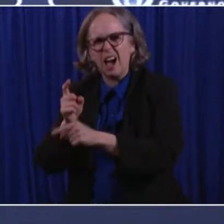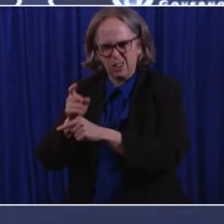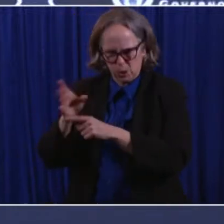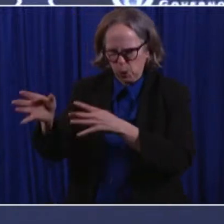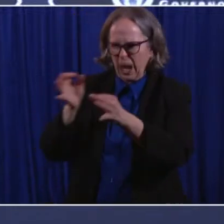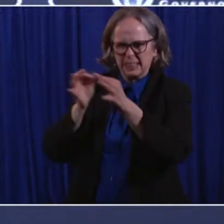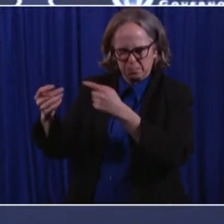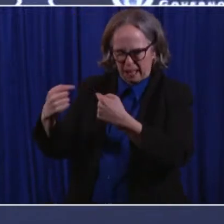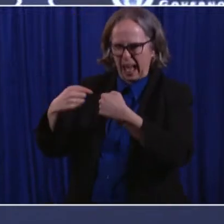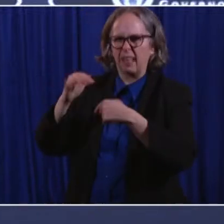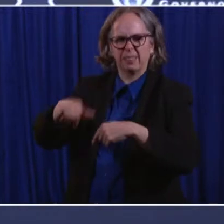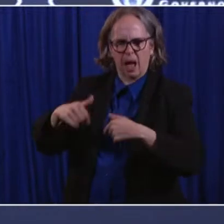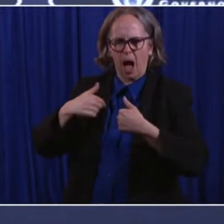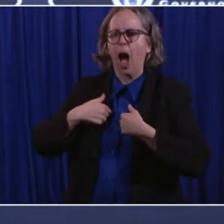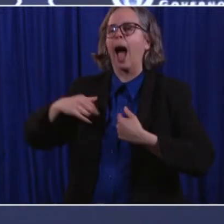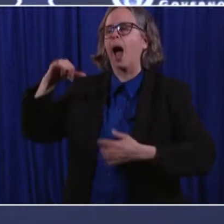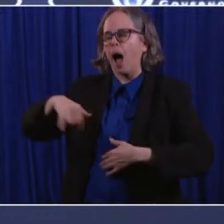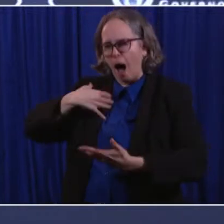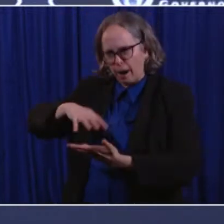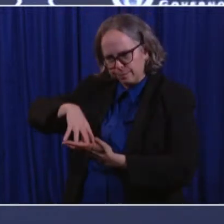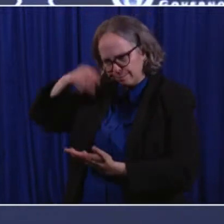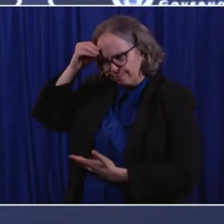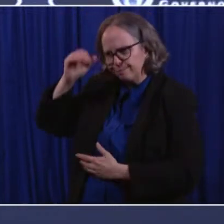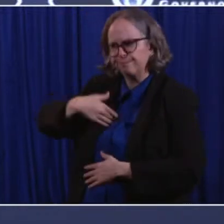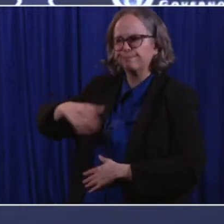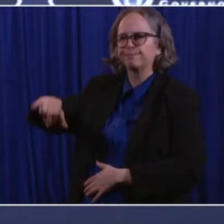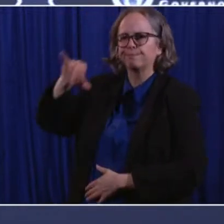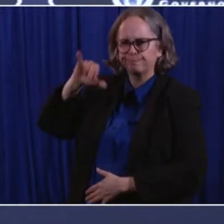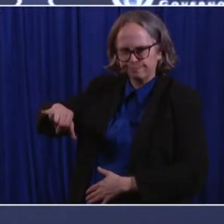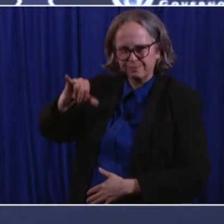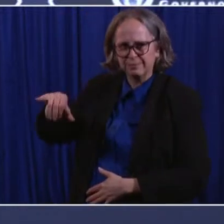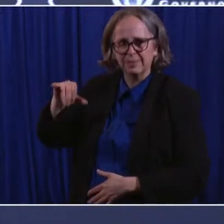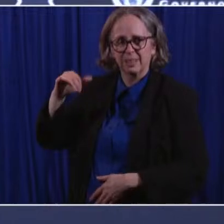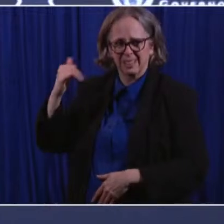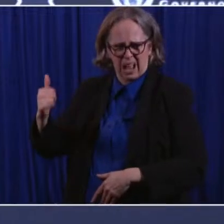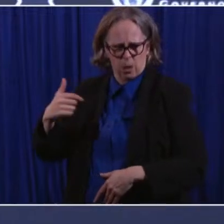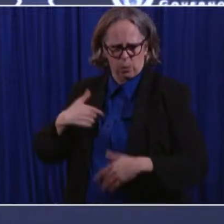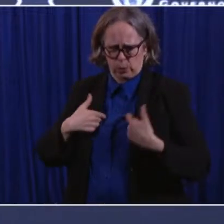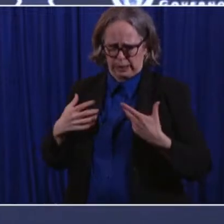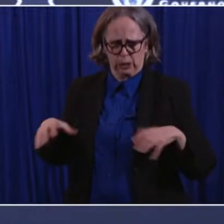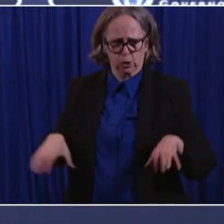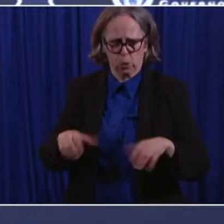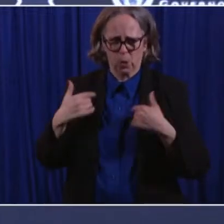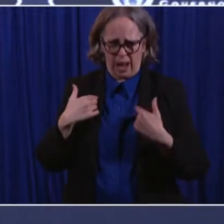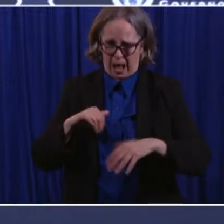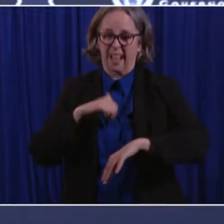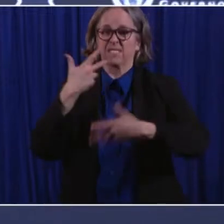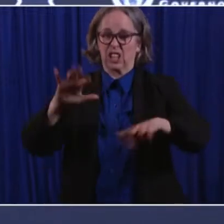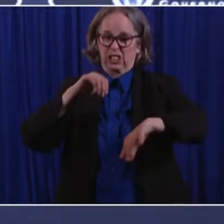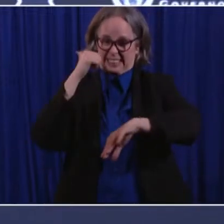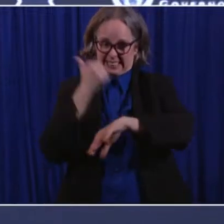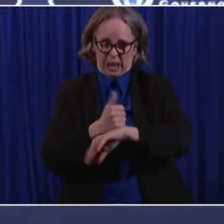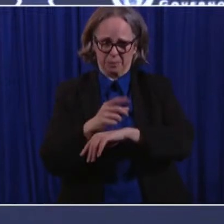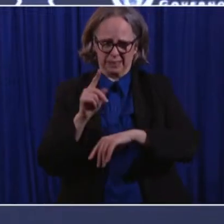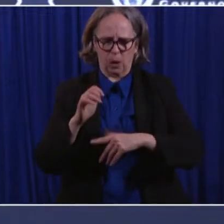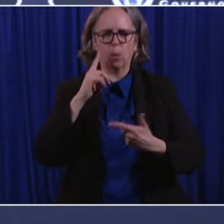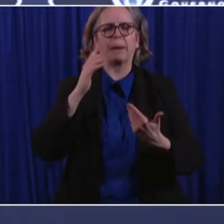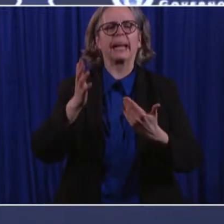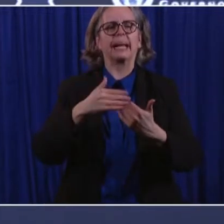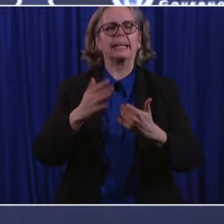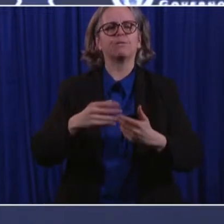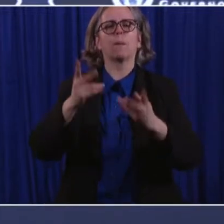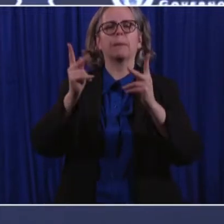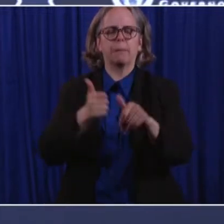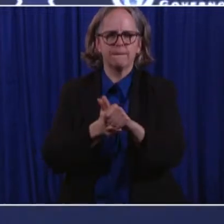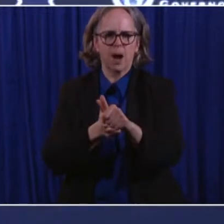more predictability. So the actual general election is going to be held on the regular general election day, even though this is a